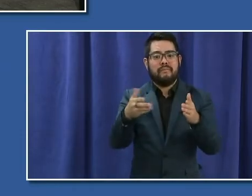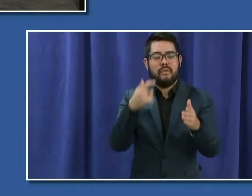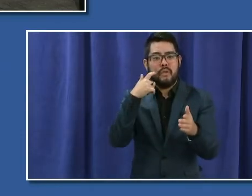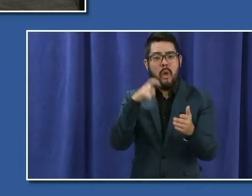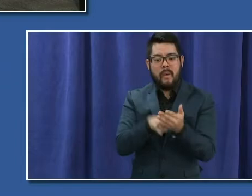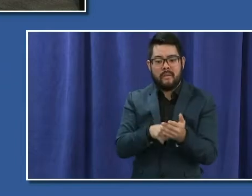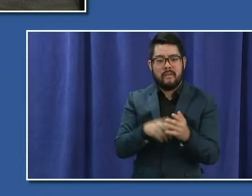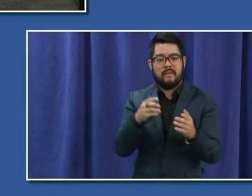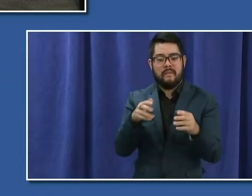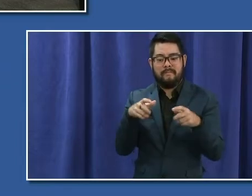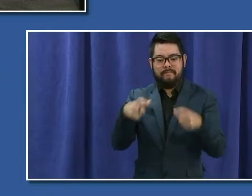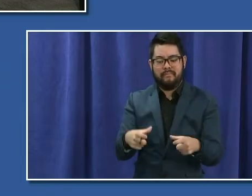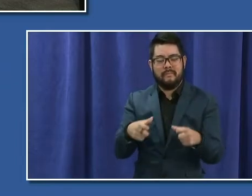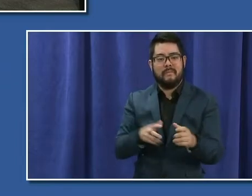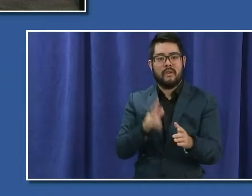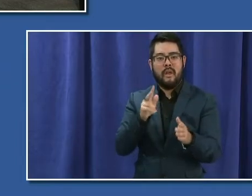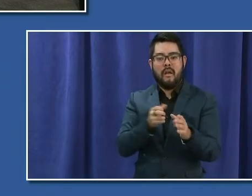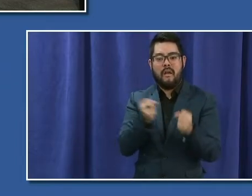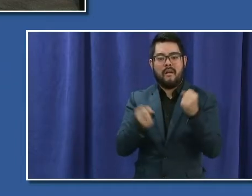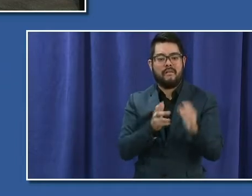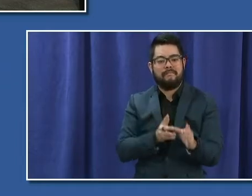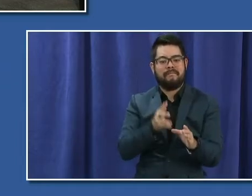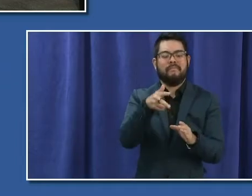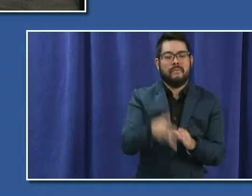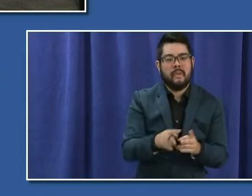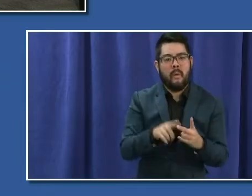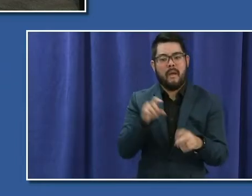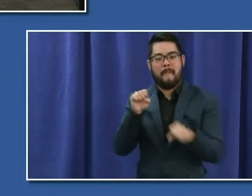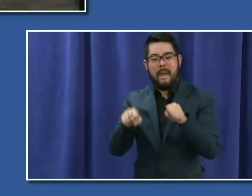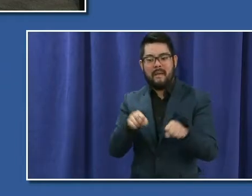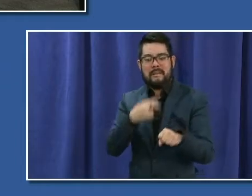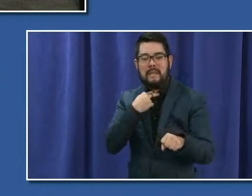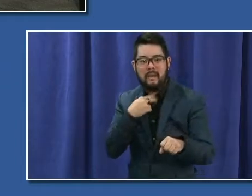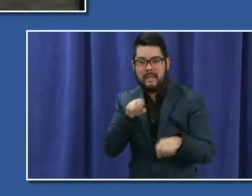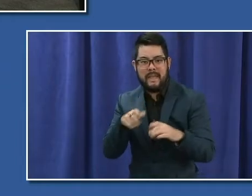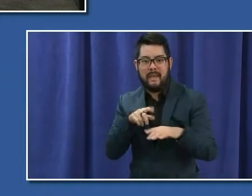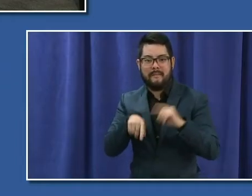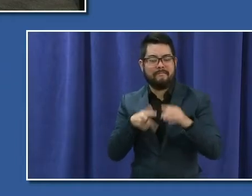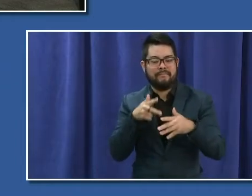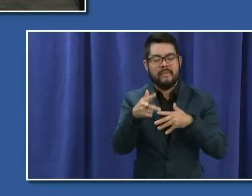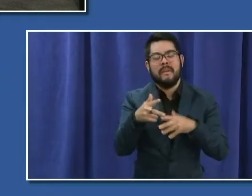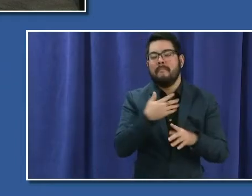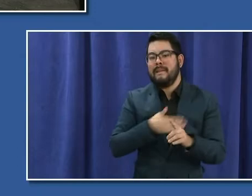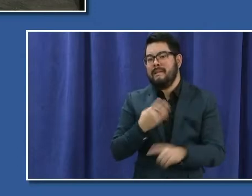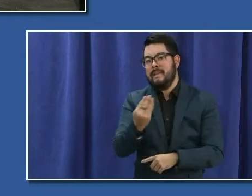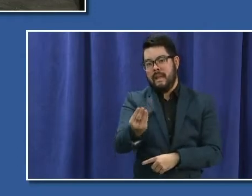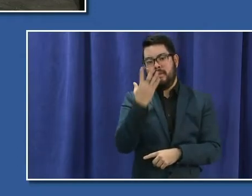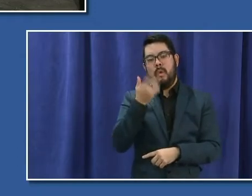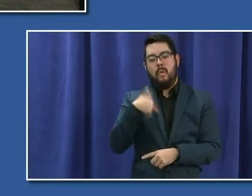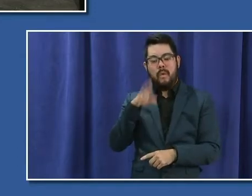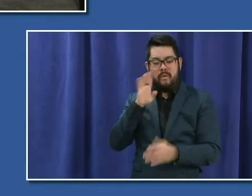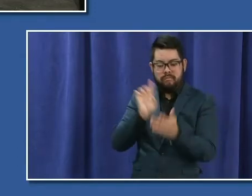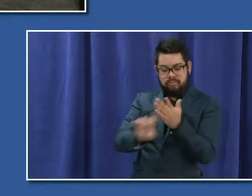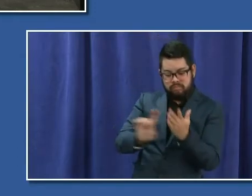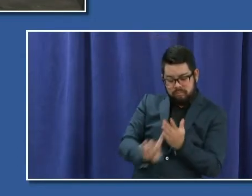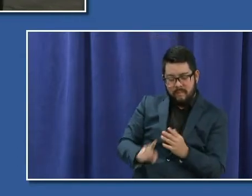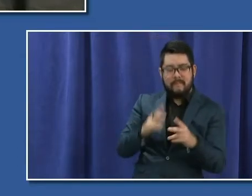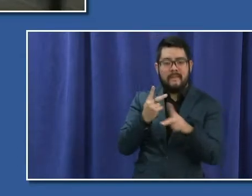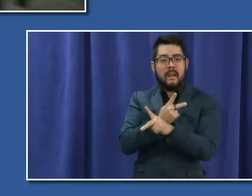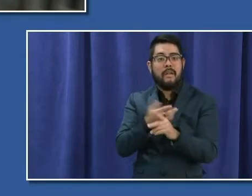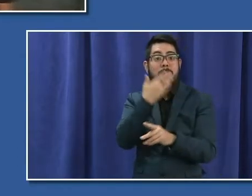lane. That pothole, that bike lane, that street, we want to know about it. Send it in, let us know, and we'll get to it.